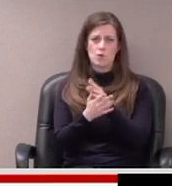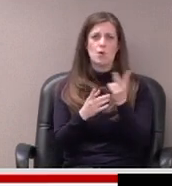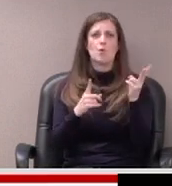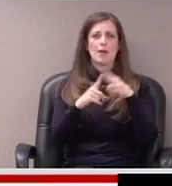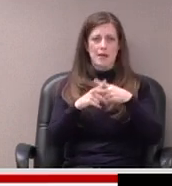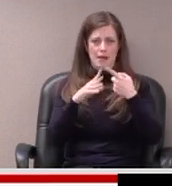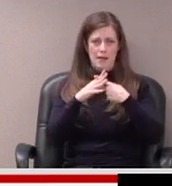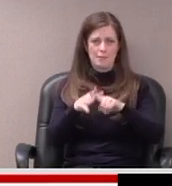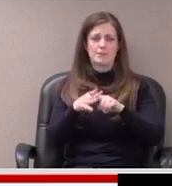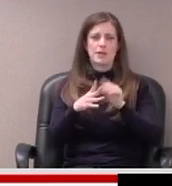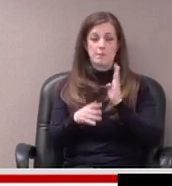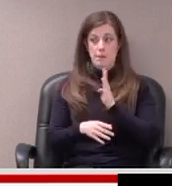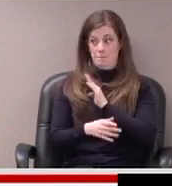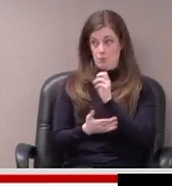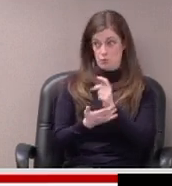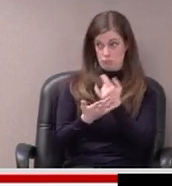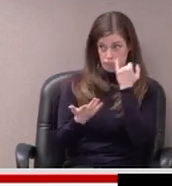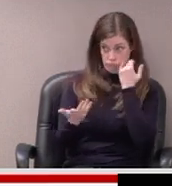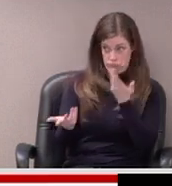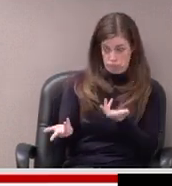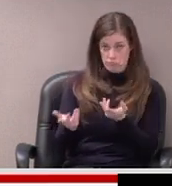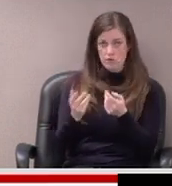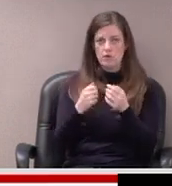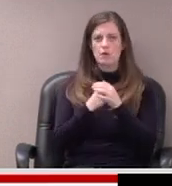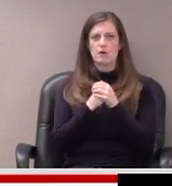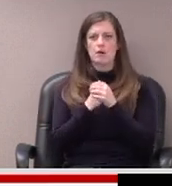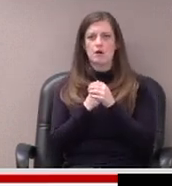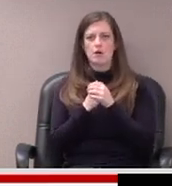implemented at the board's approval a